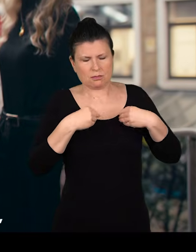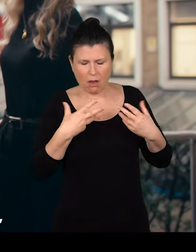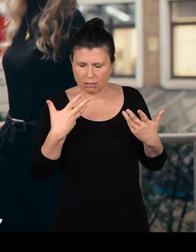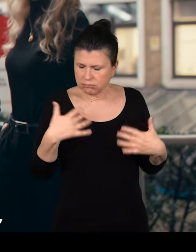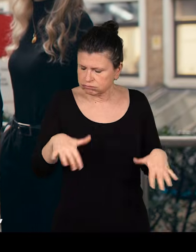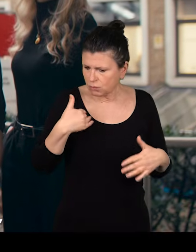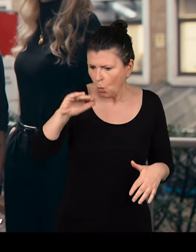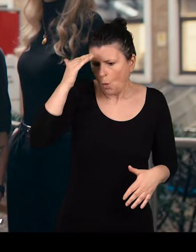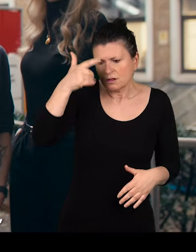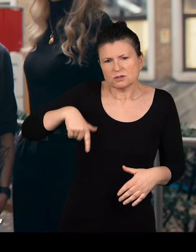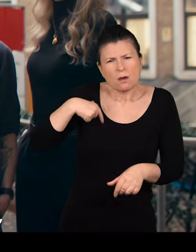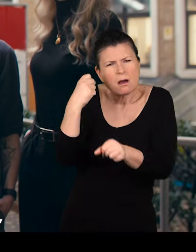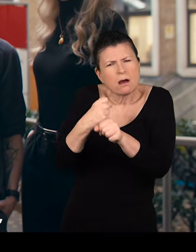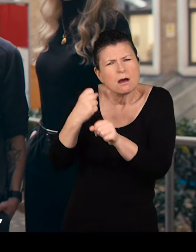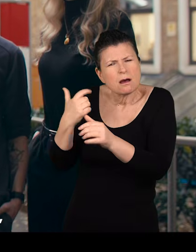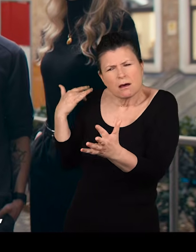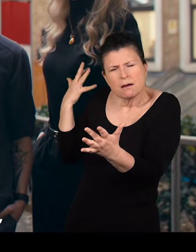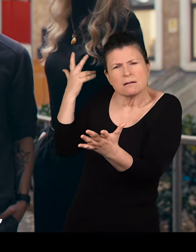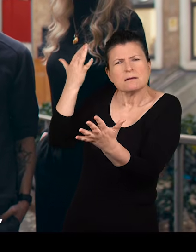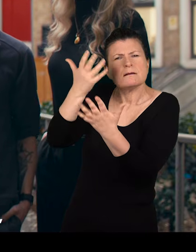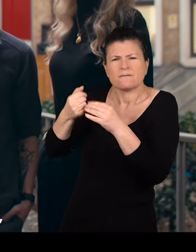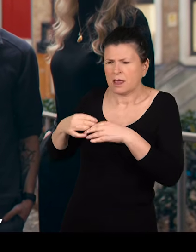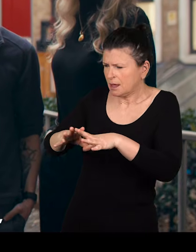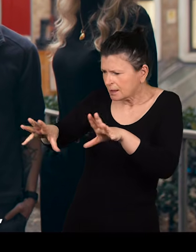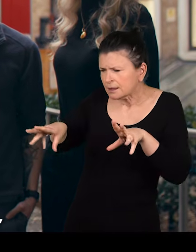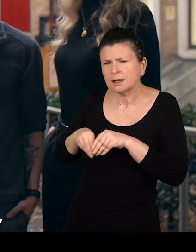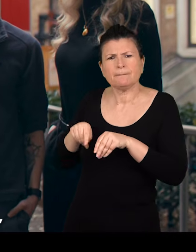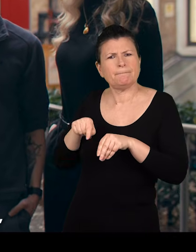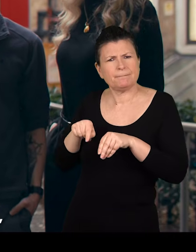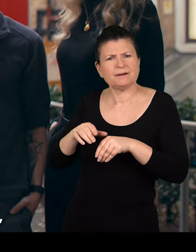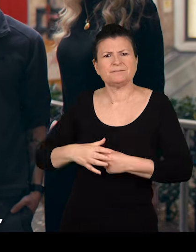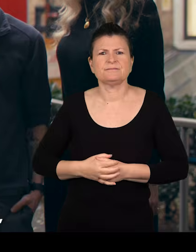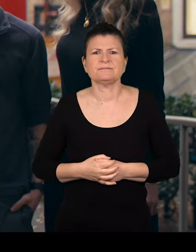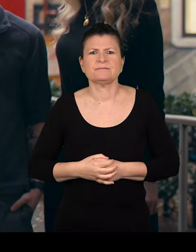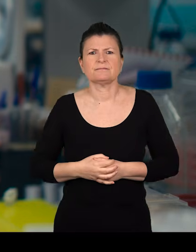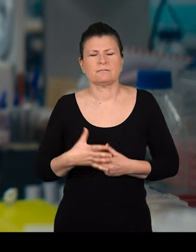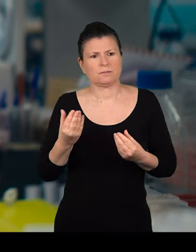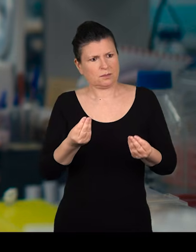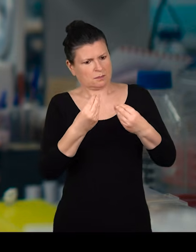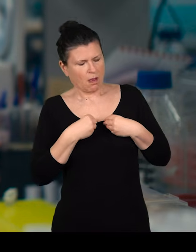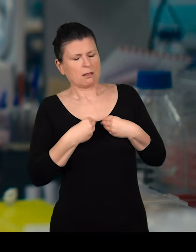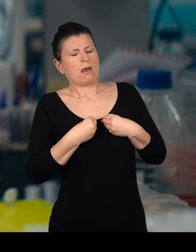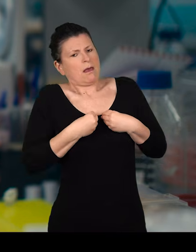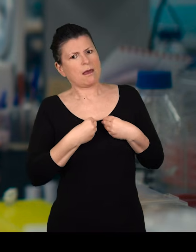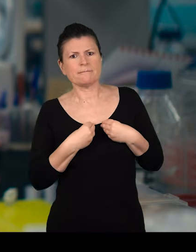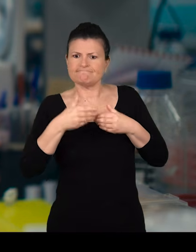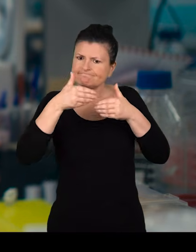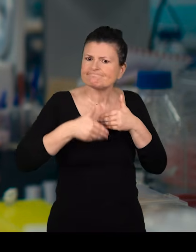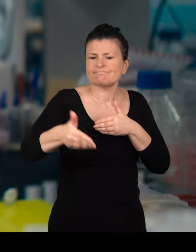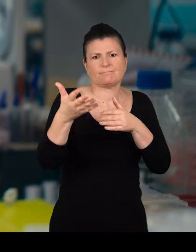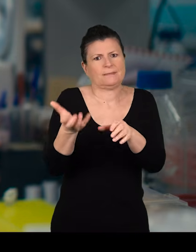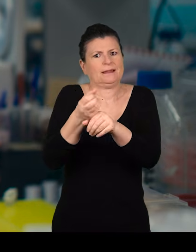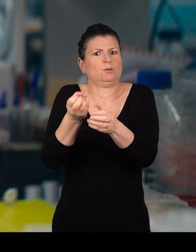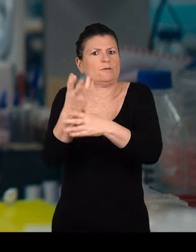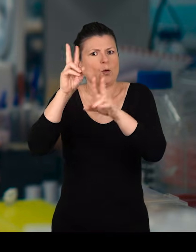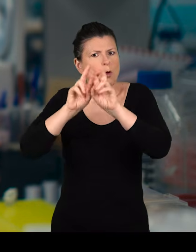It's a tremendous reflection of the work of my whole team over many years, and it's going to be a